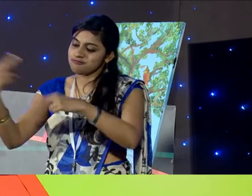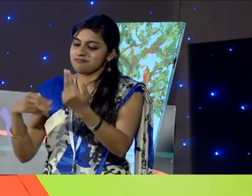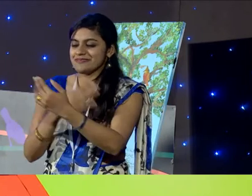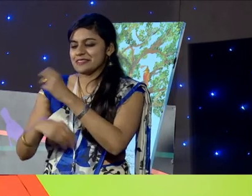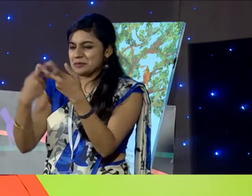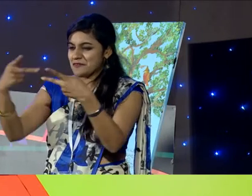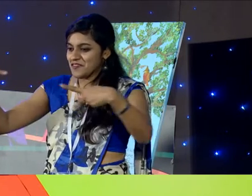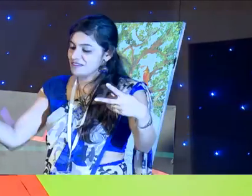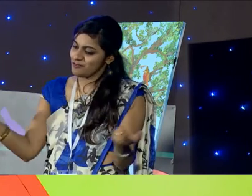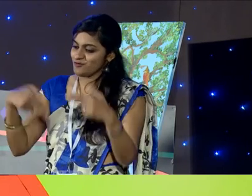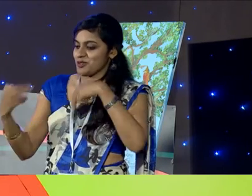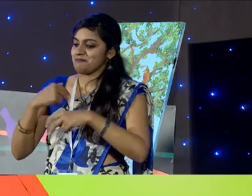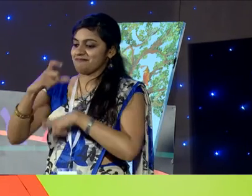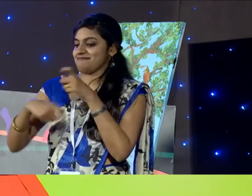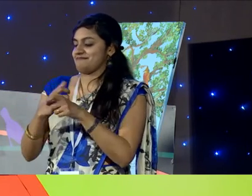disability.